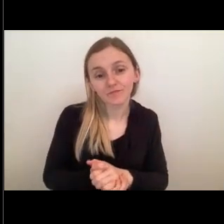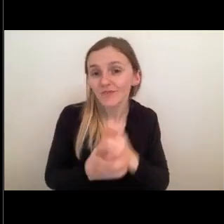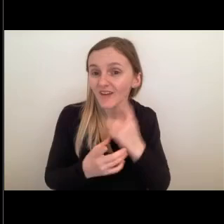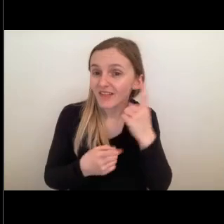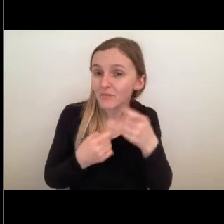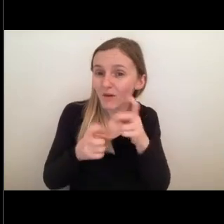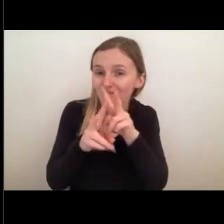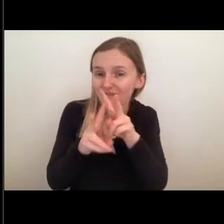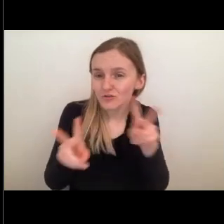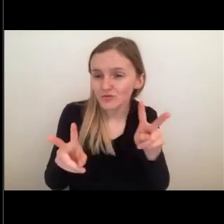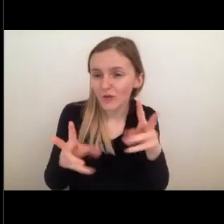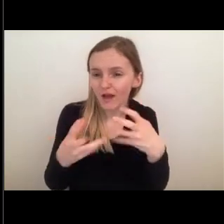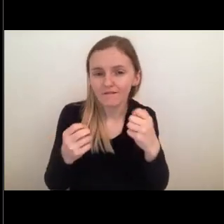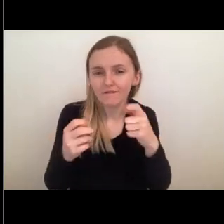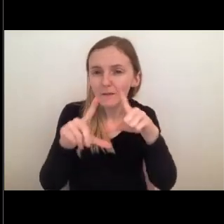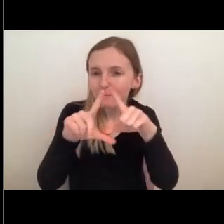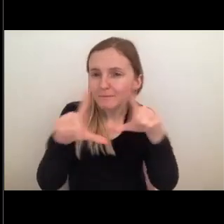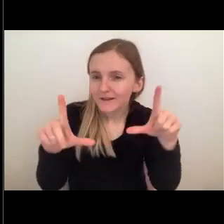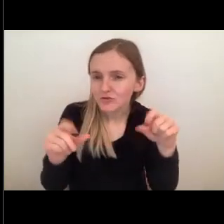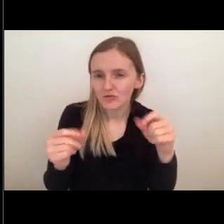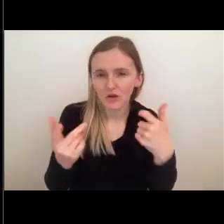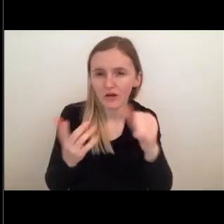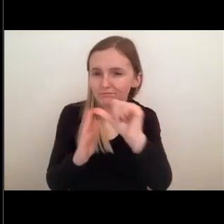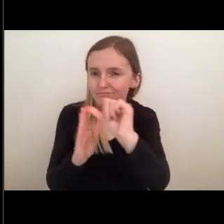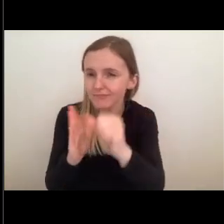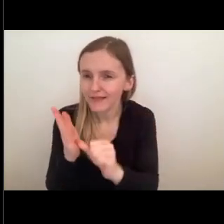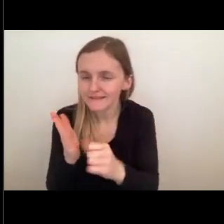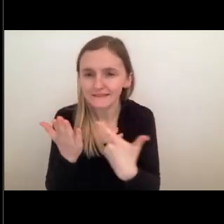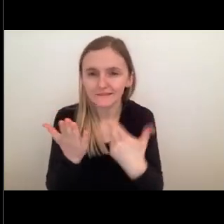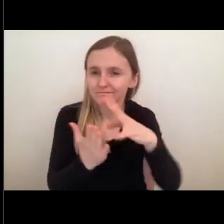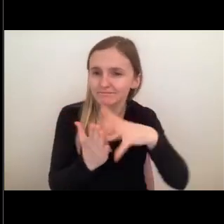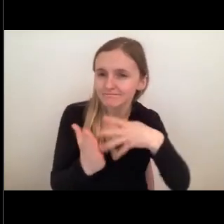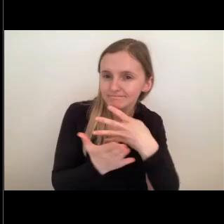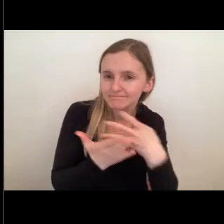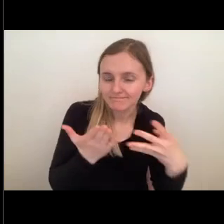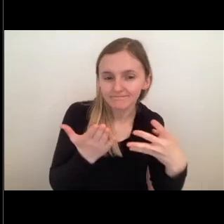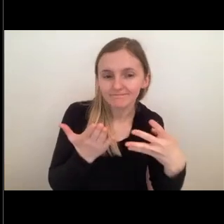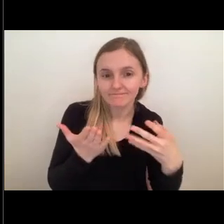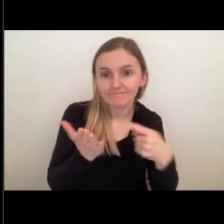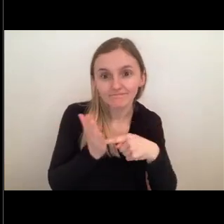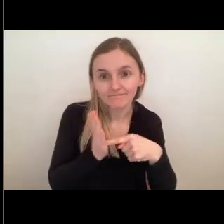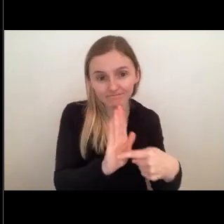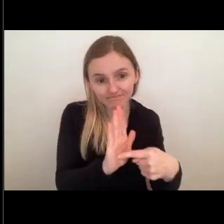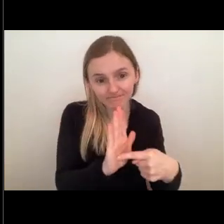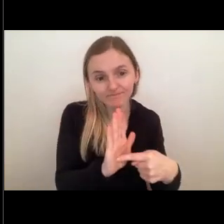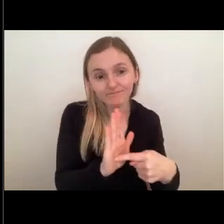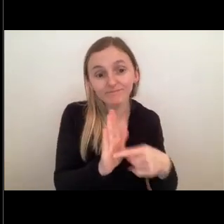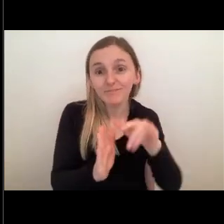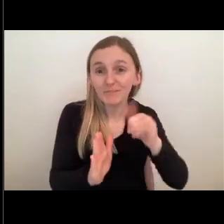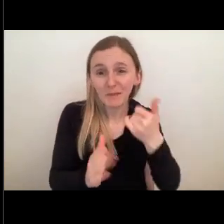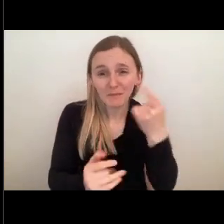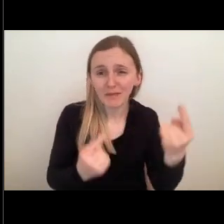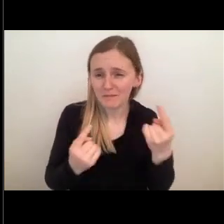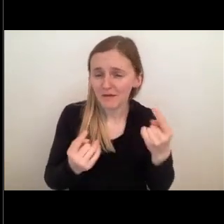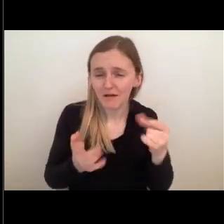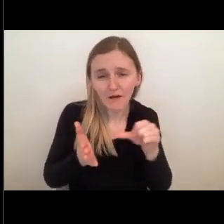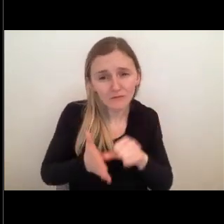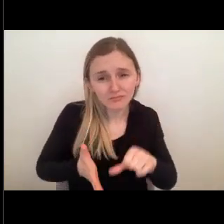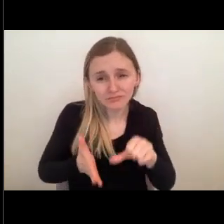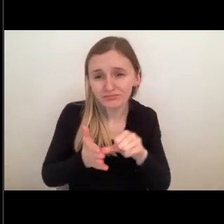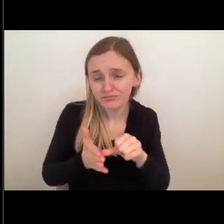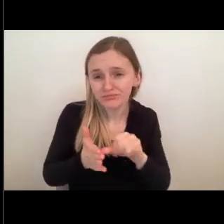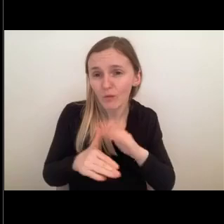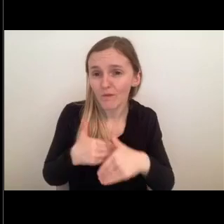lists, schedules, calendars, whatever works for them. If they struggle with managing change or anything